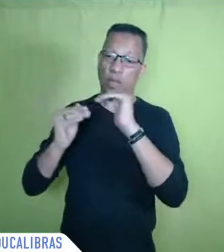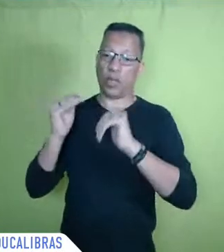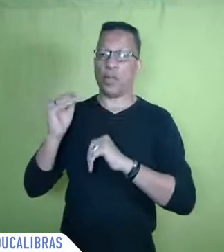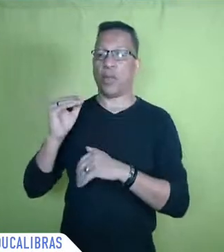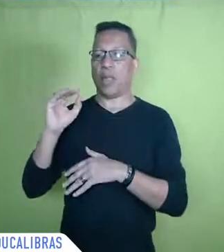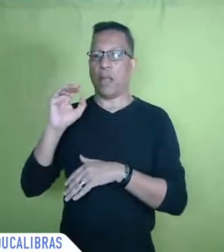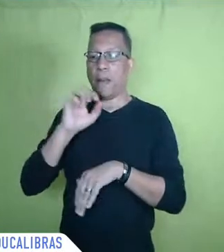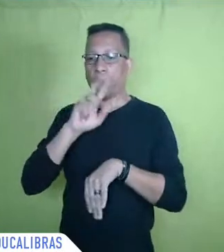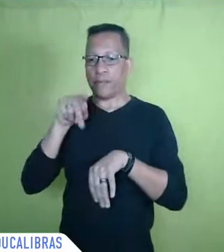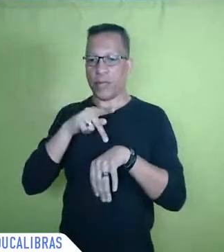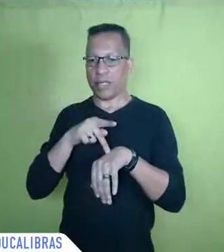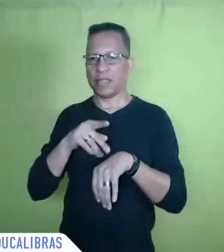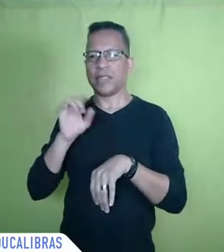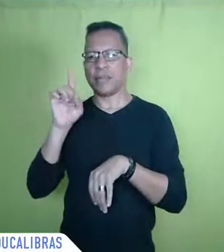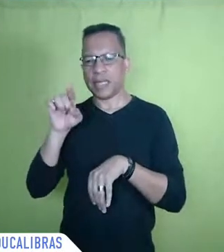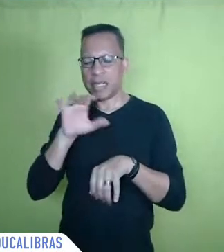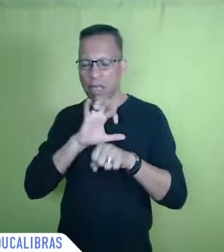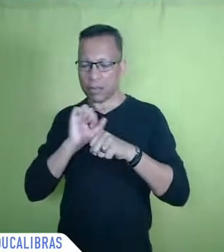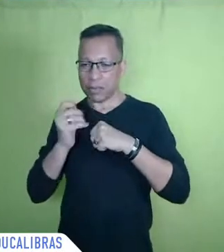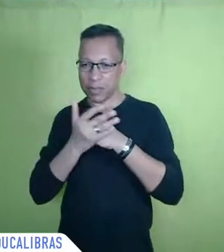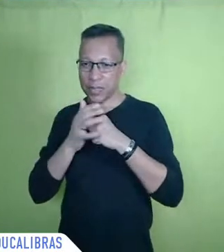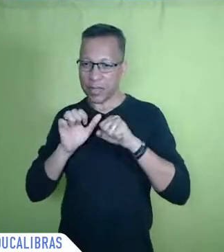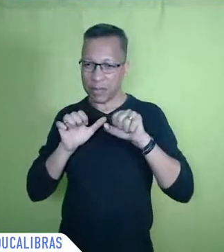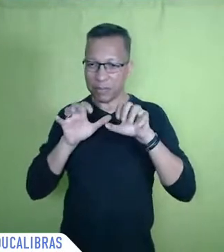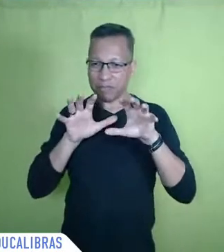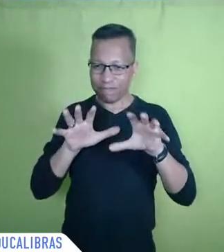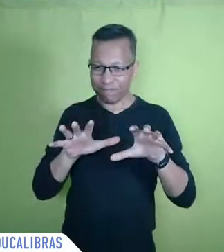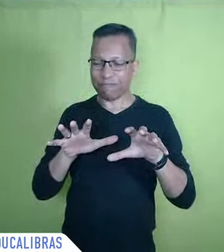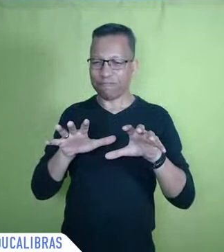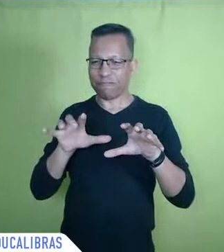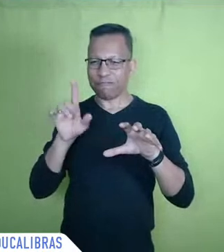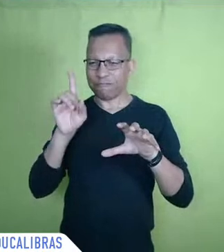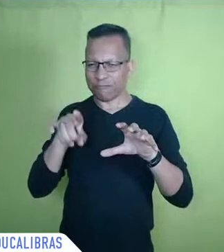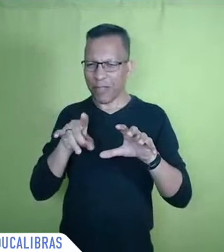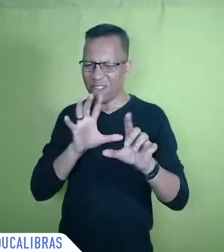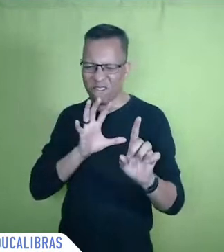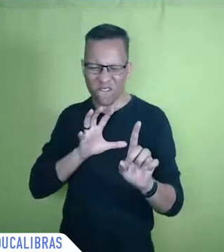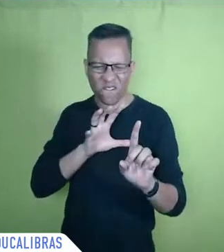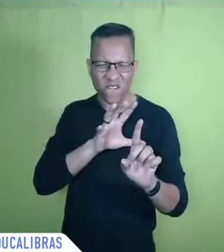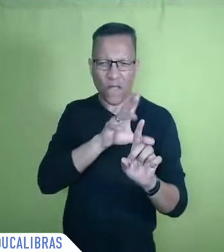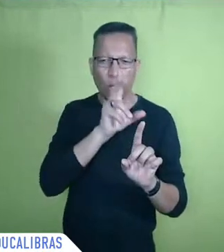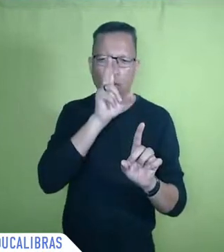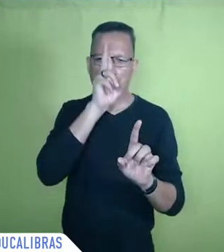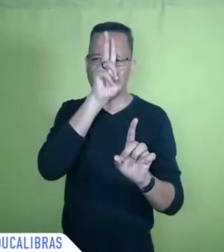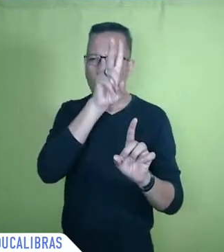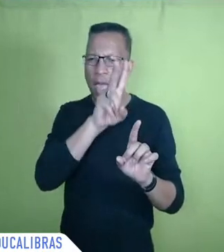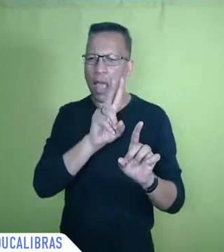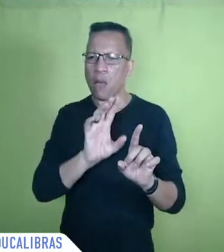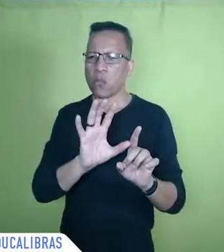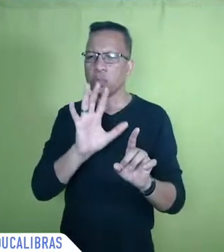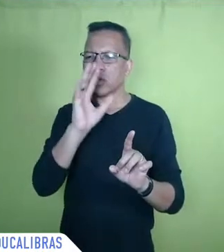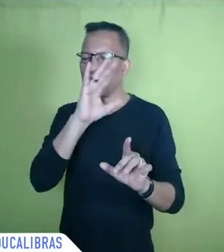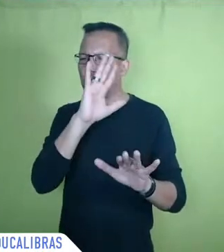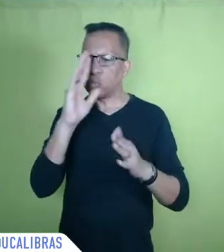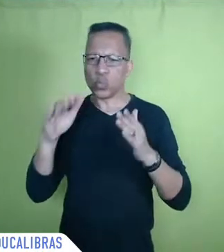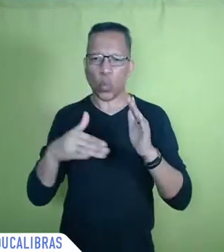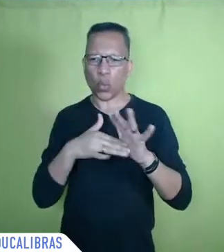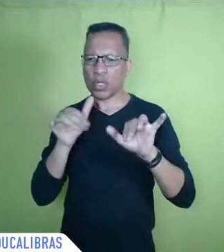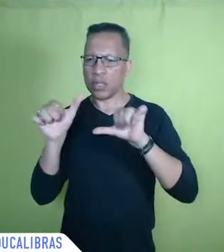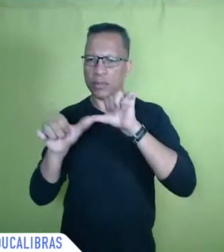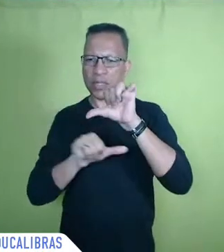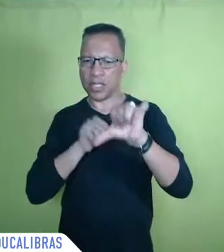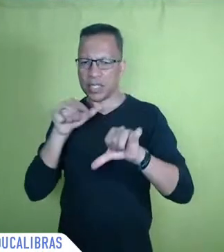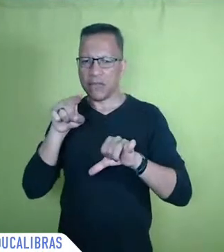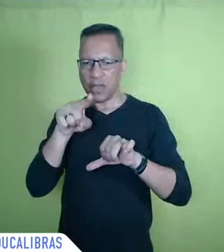its bets on neoliberalism instead of solving development problems, the